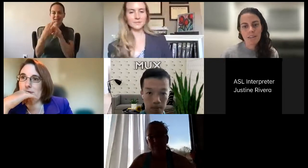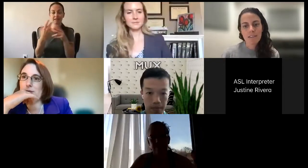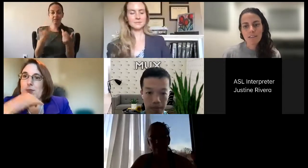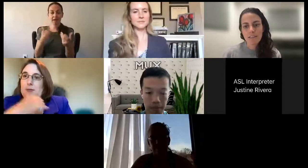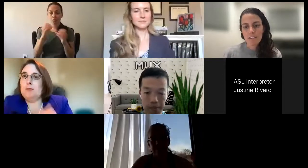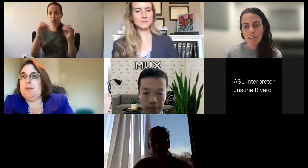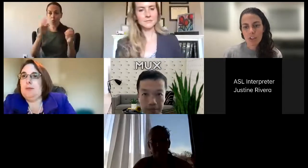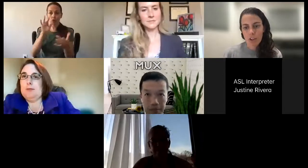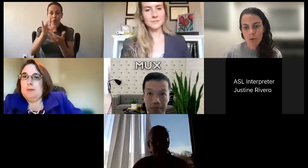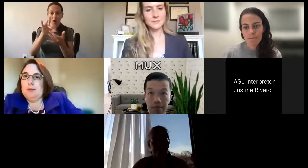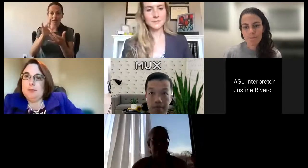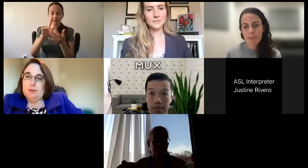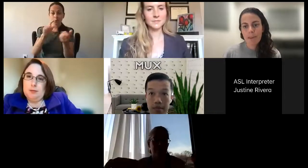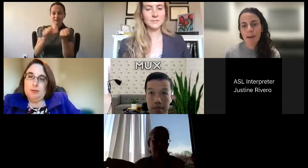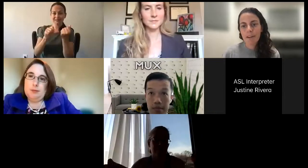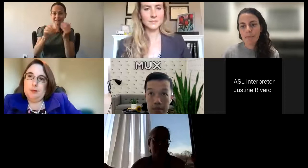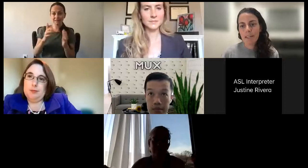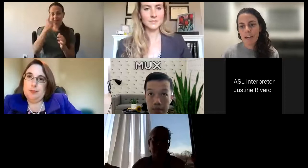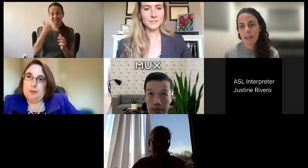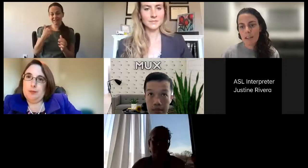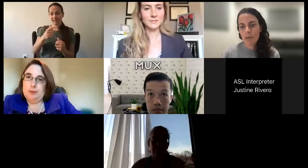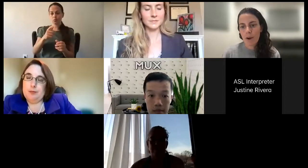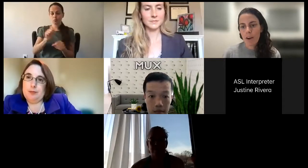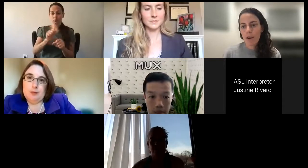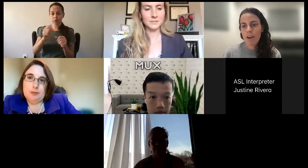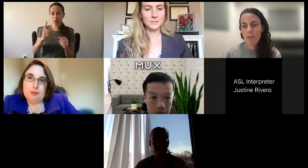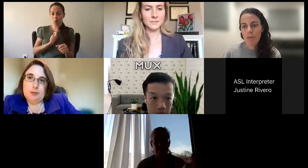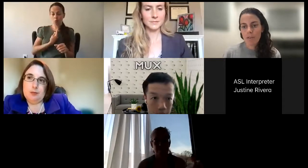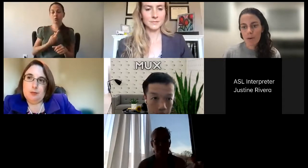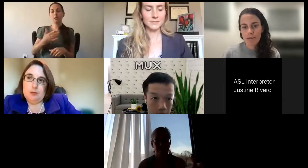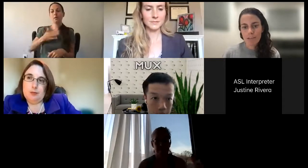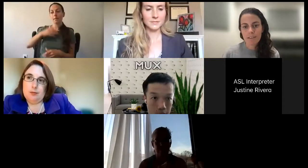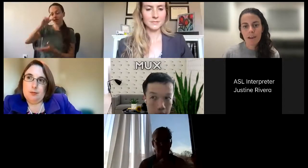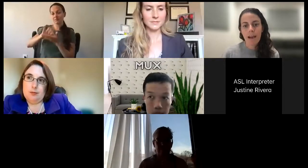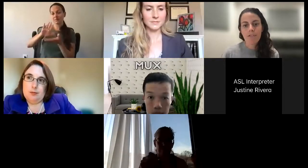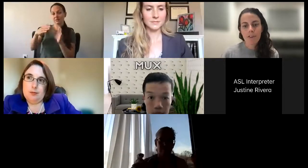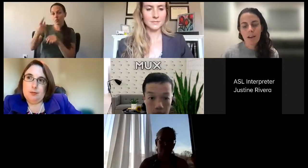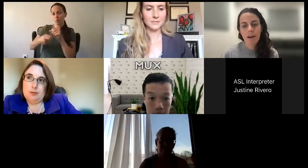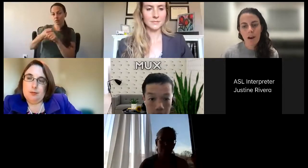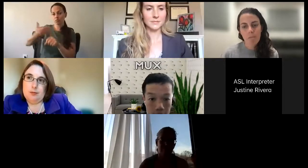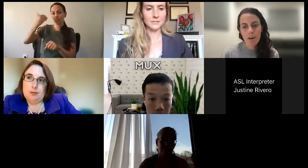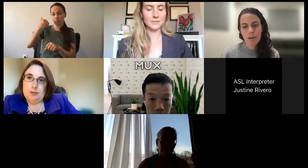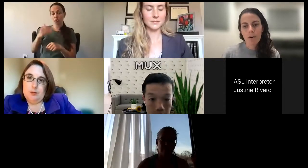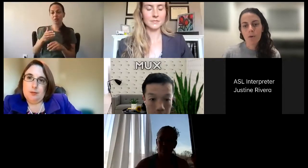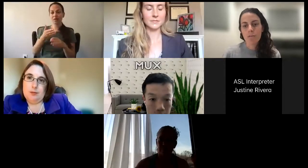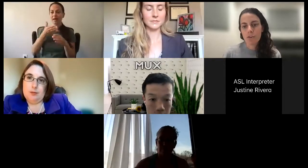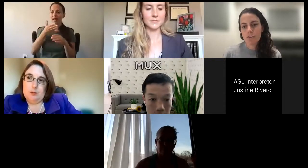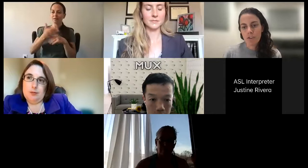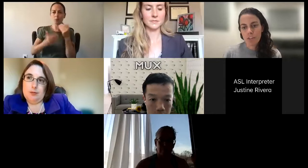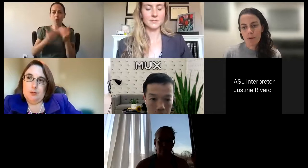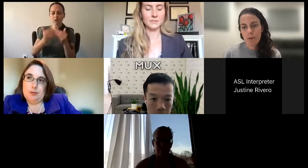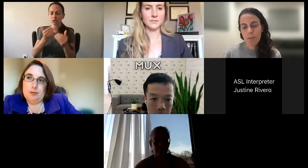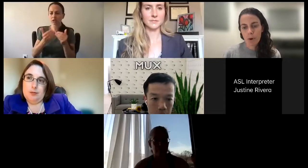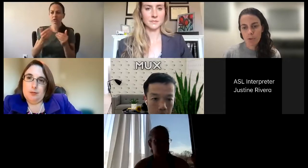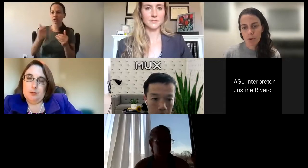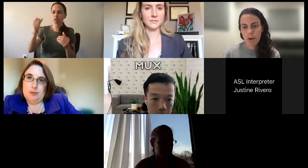to get assistance as I lived alone. My husband had died a year prior, and in my grief process, after getting hung up on or refused